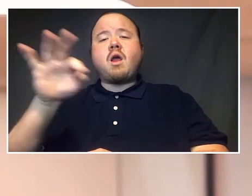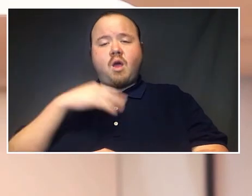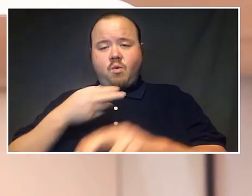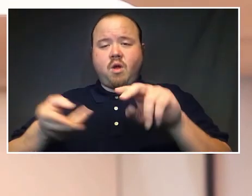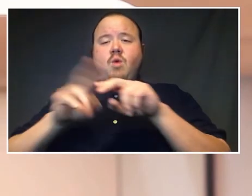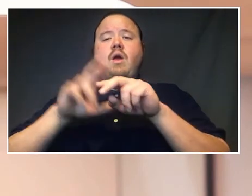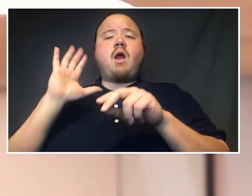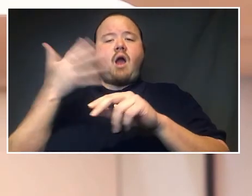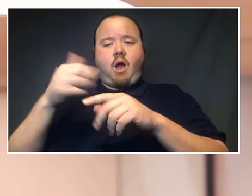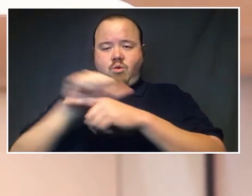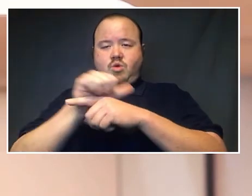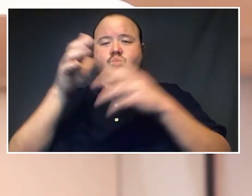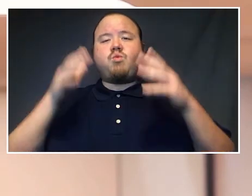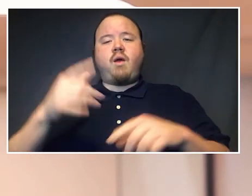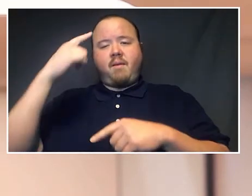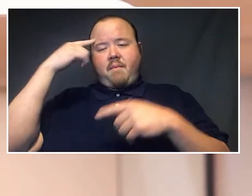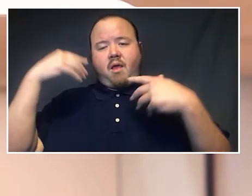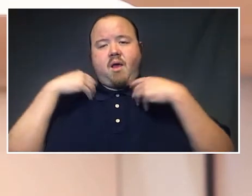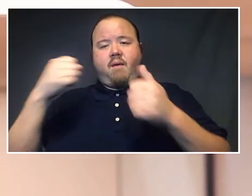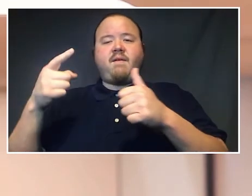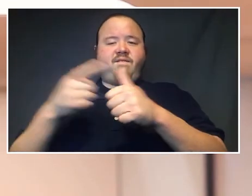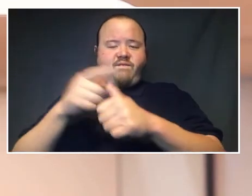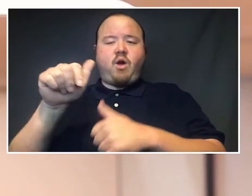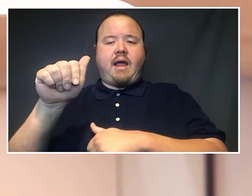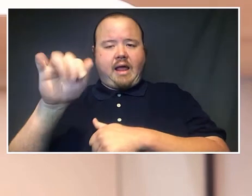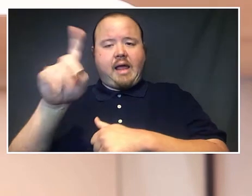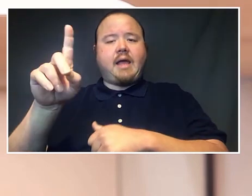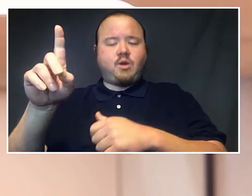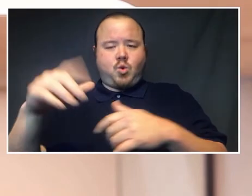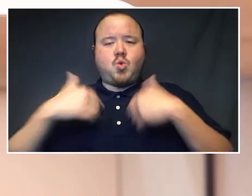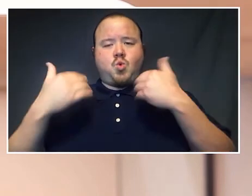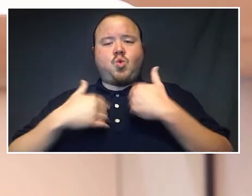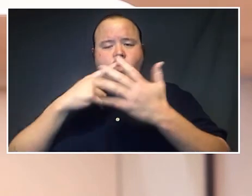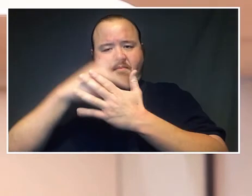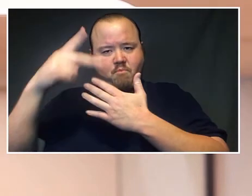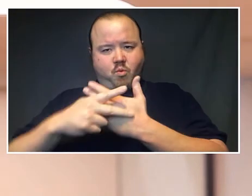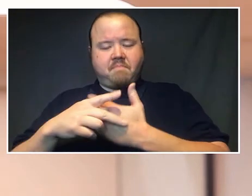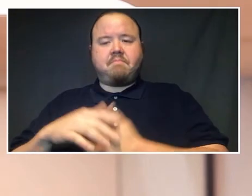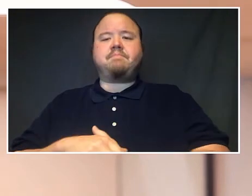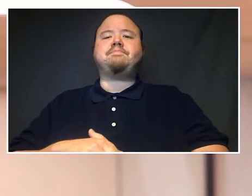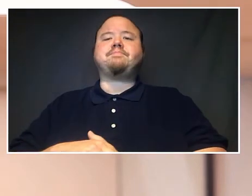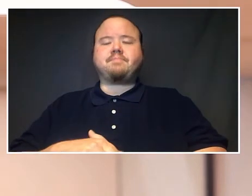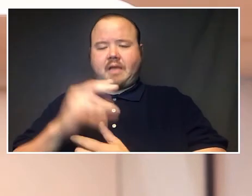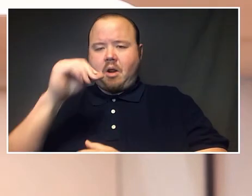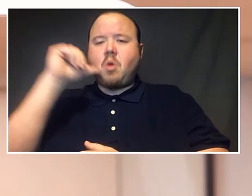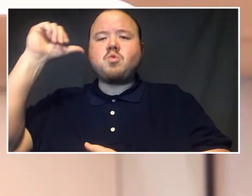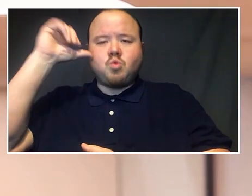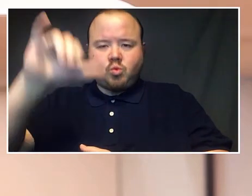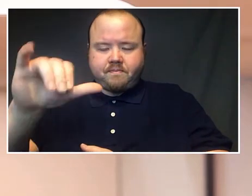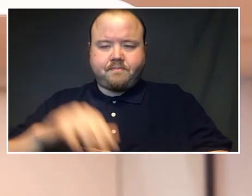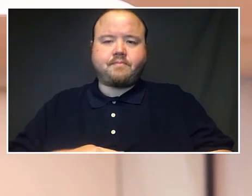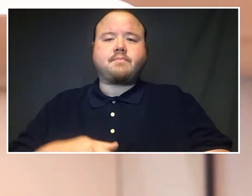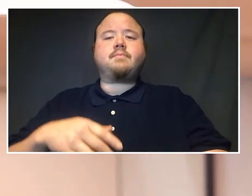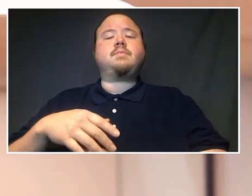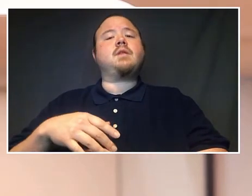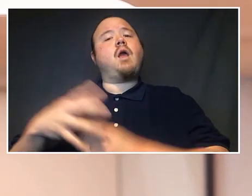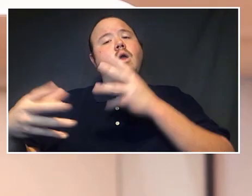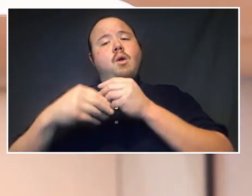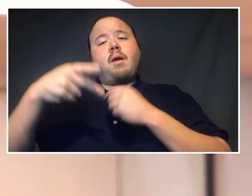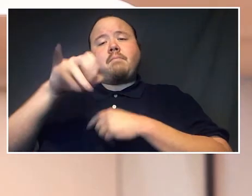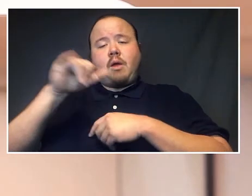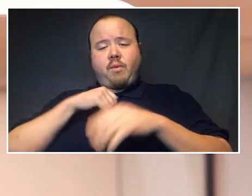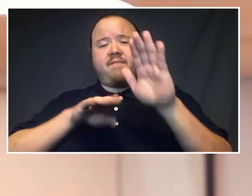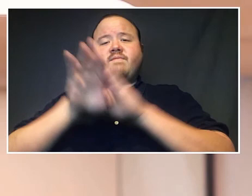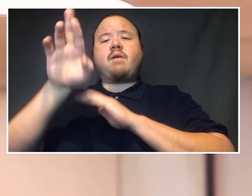our trainers for the Mental Health First Aid, Youth and Adult programs. In addition, PEI has been working on the development of